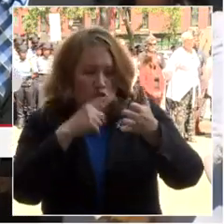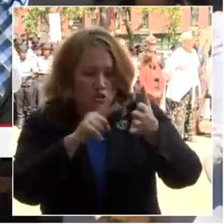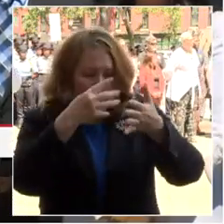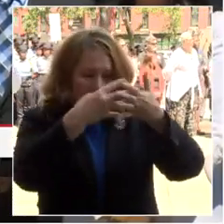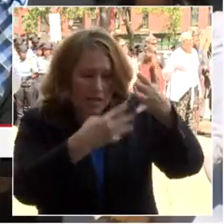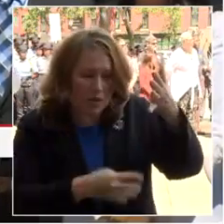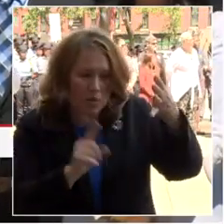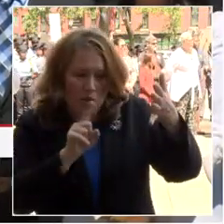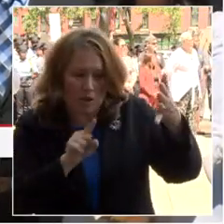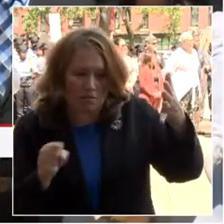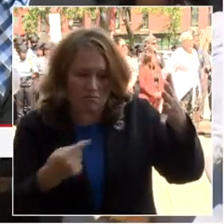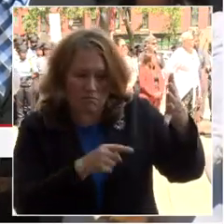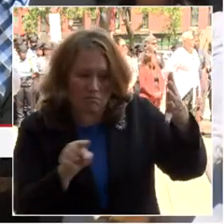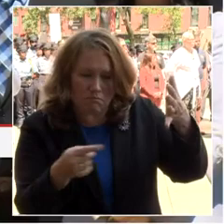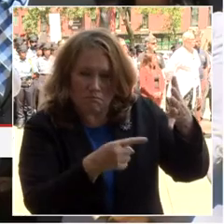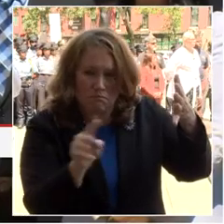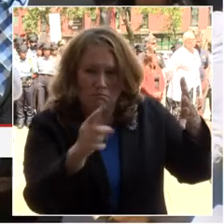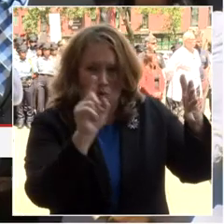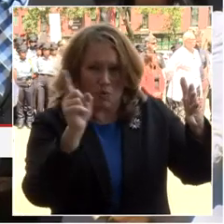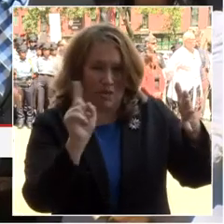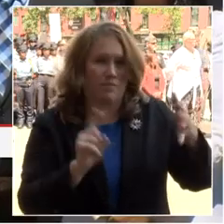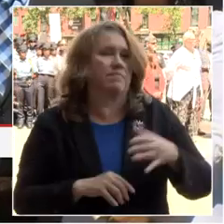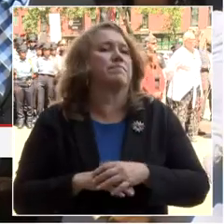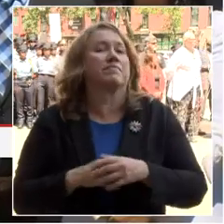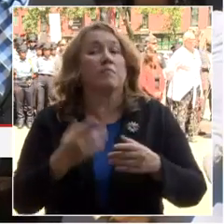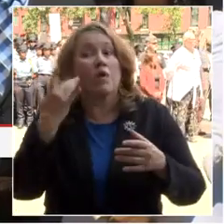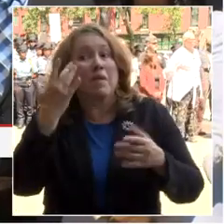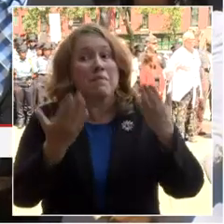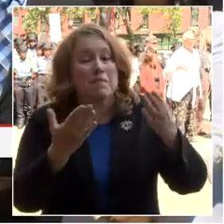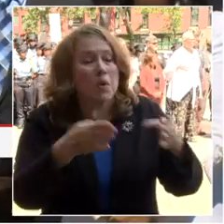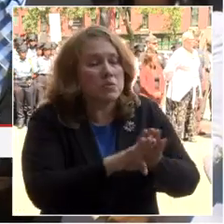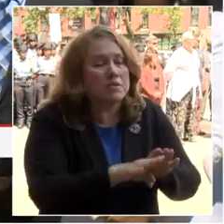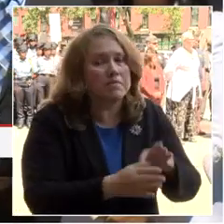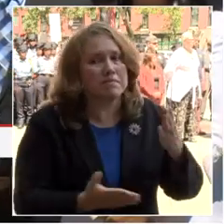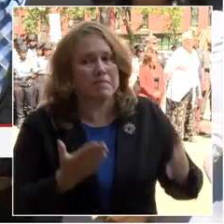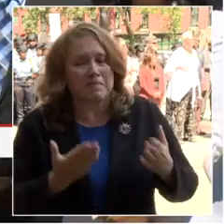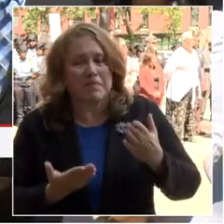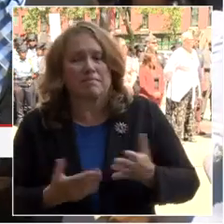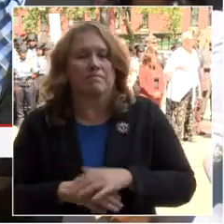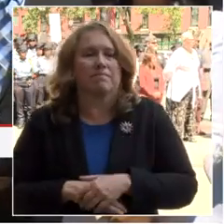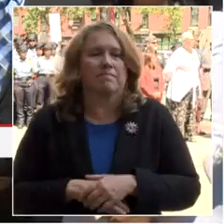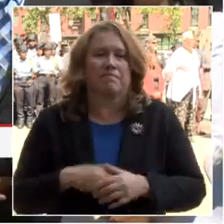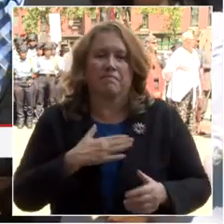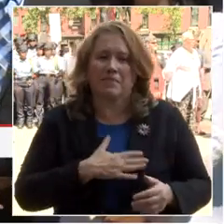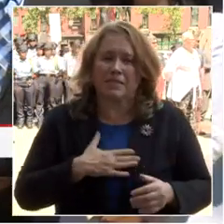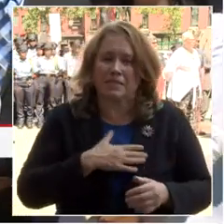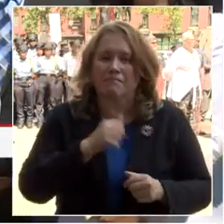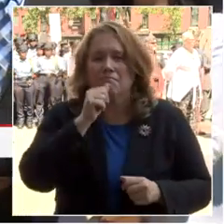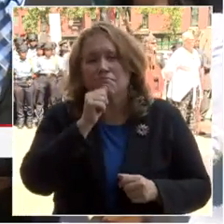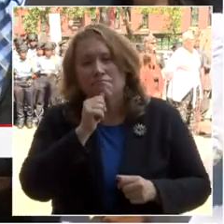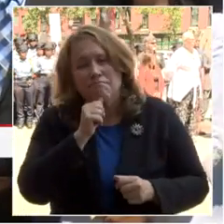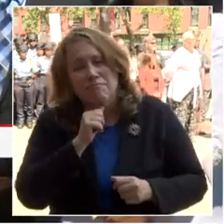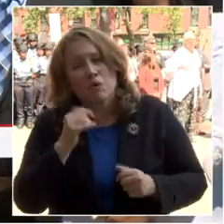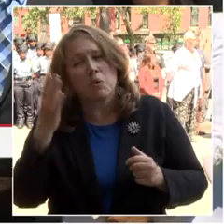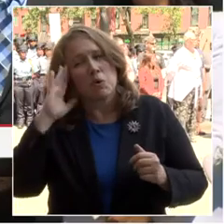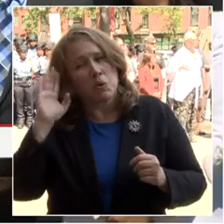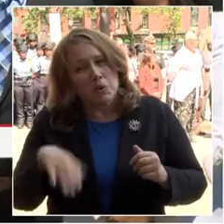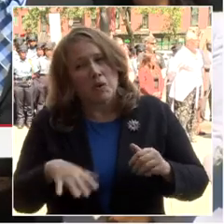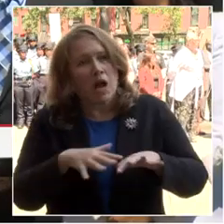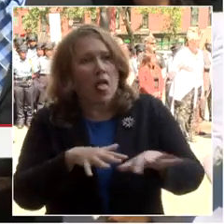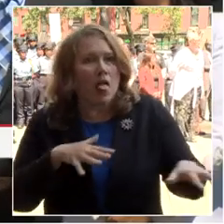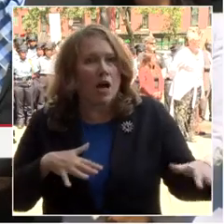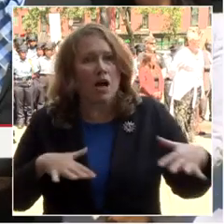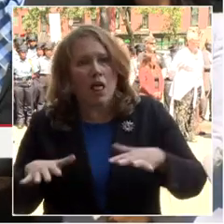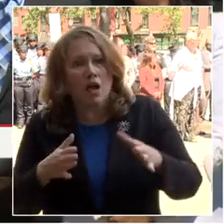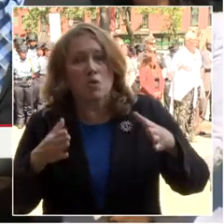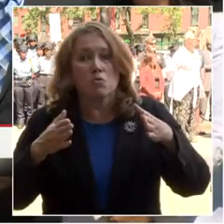will be closed to traffic. Pack your patience. Specific road closures are available on MPD's